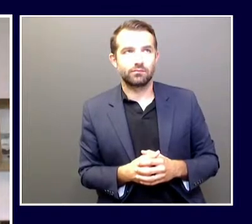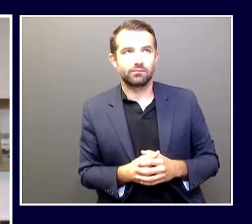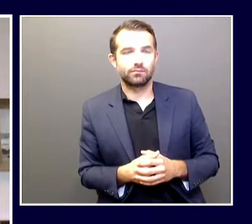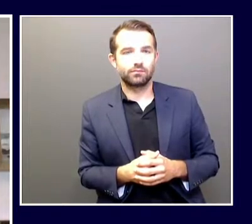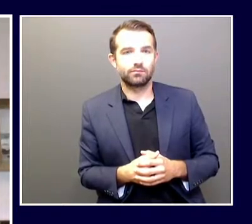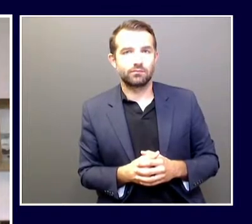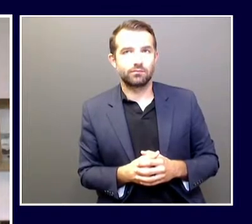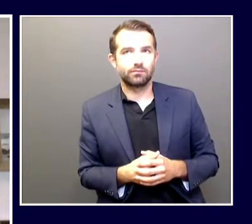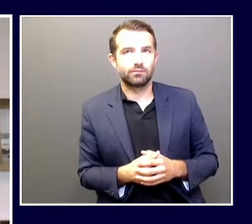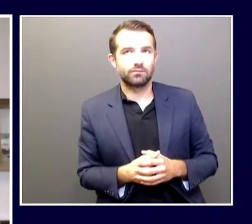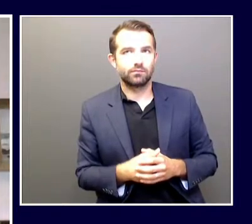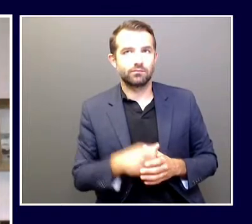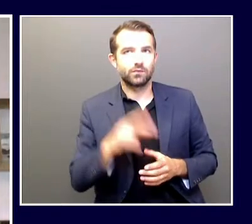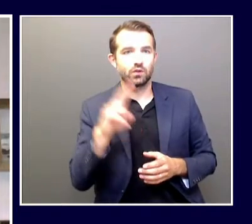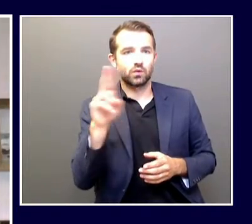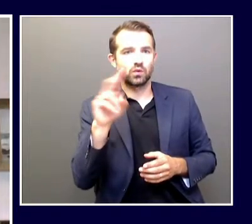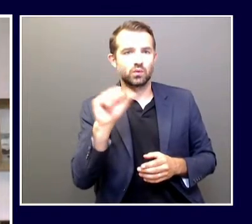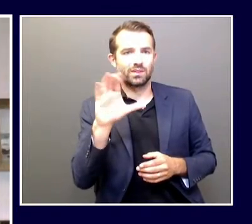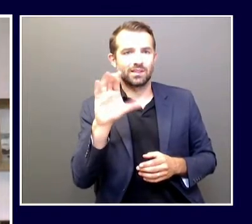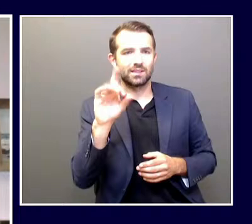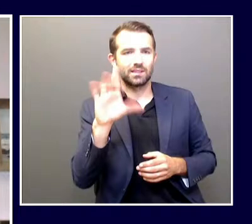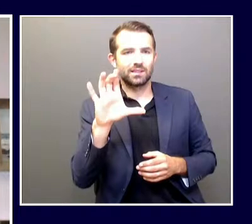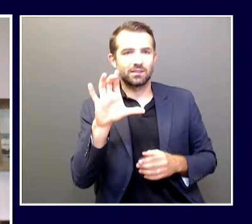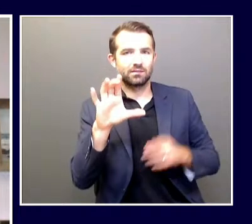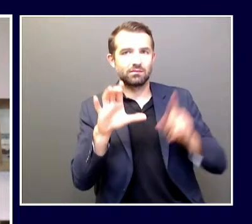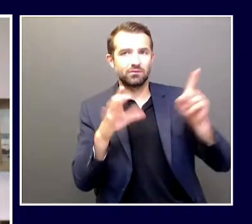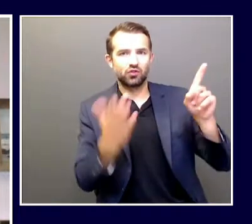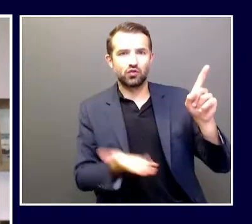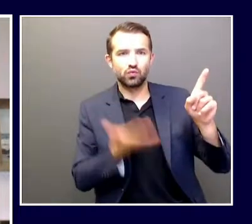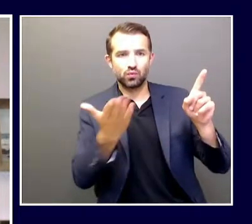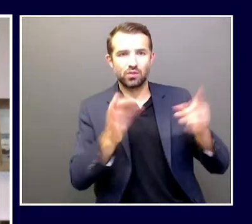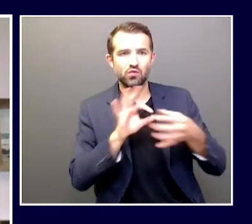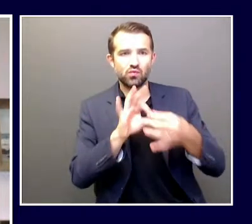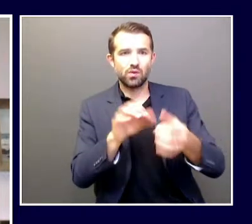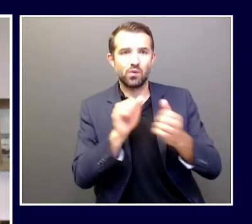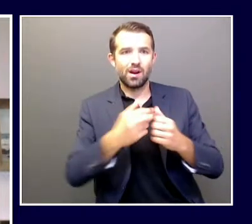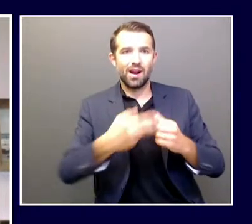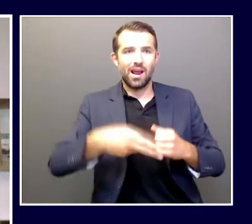high and substantial transmission, those are not especially well